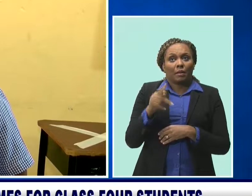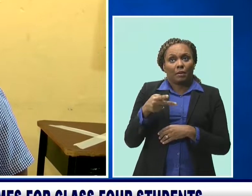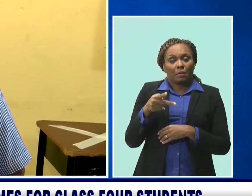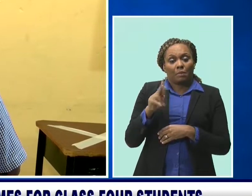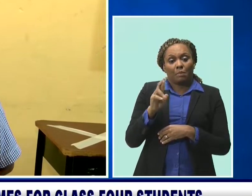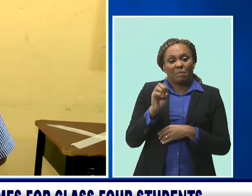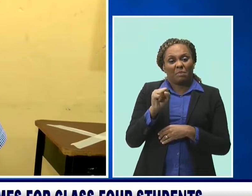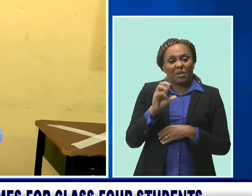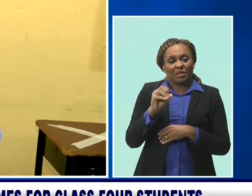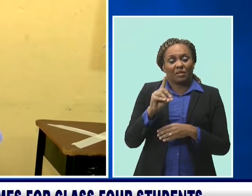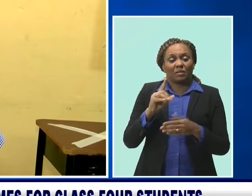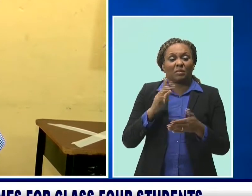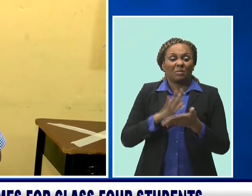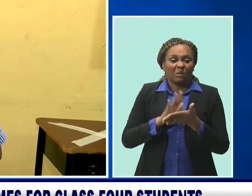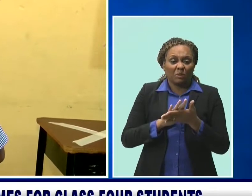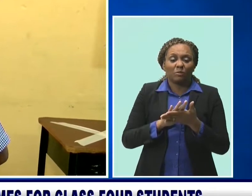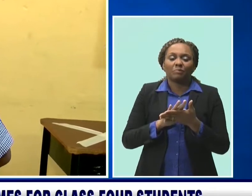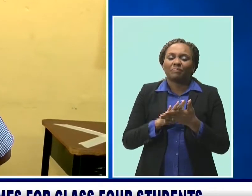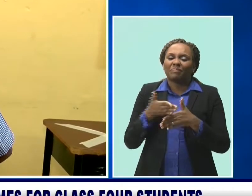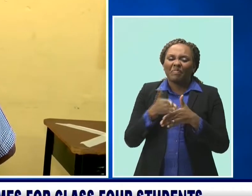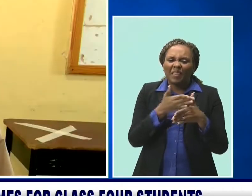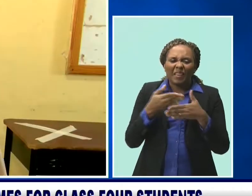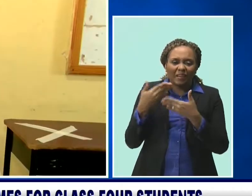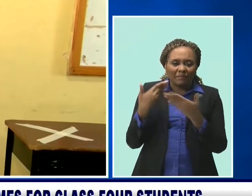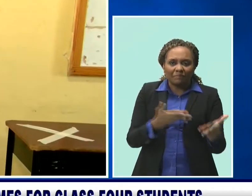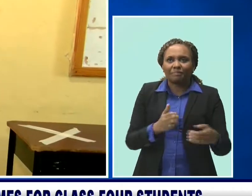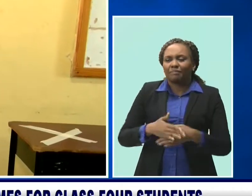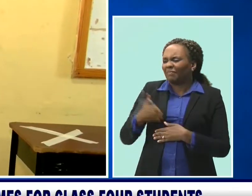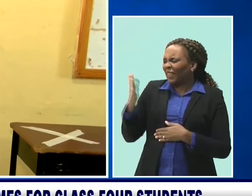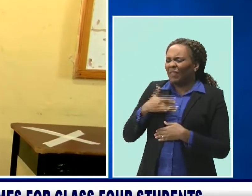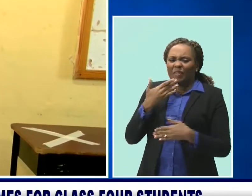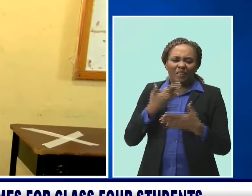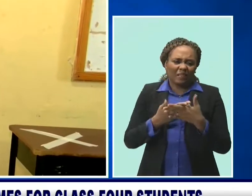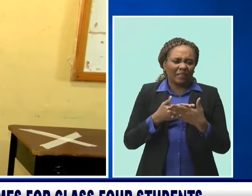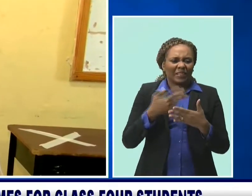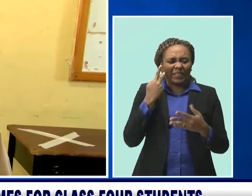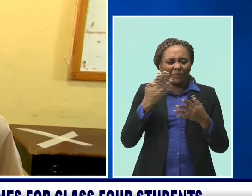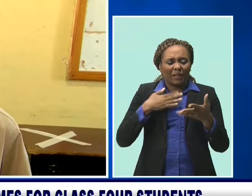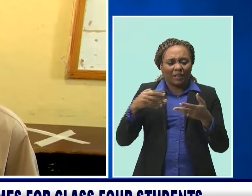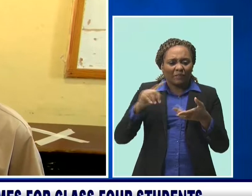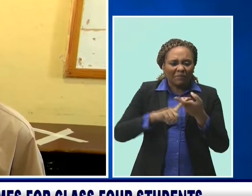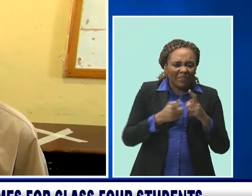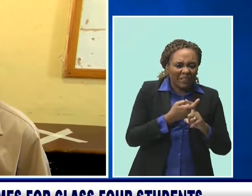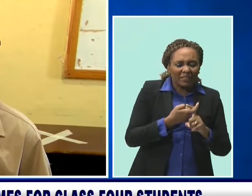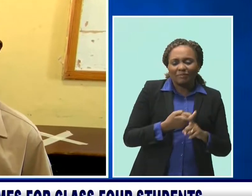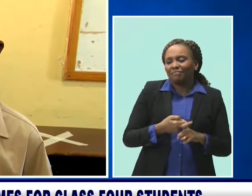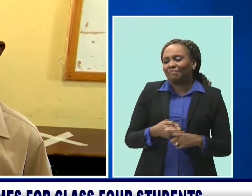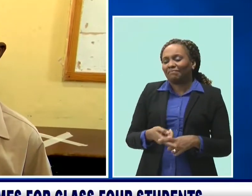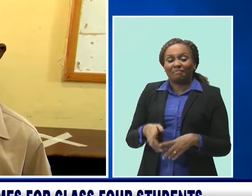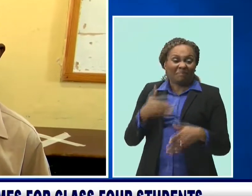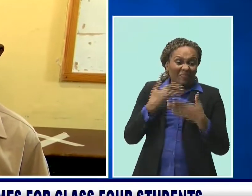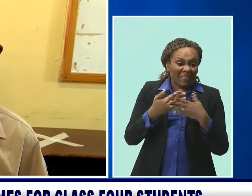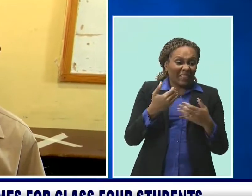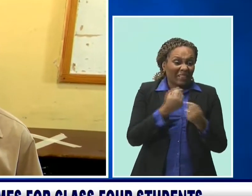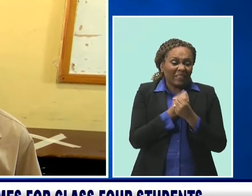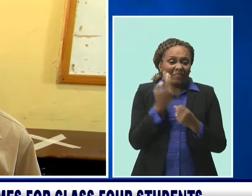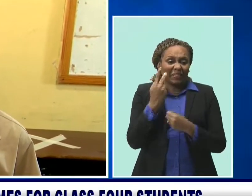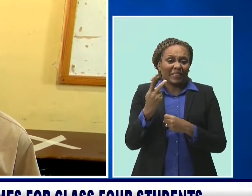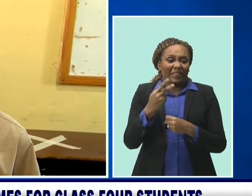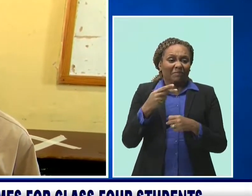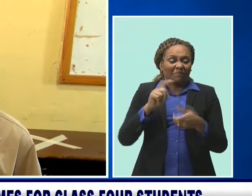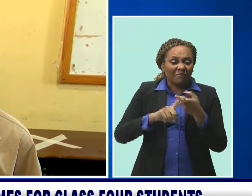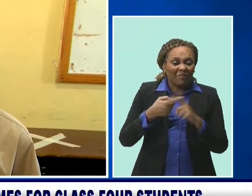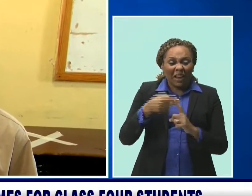good because I could come back and see my friends. Good. Love to see my friends. I have fun